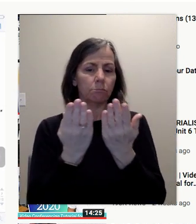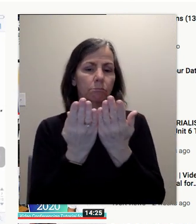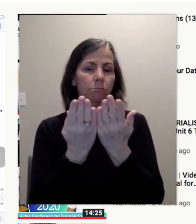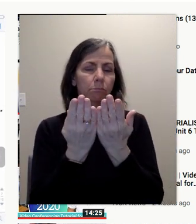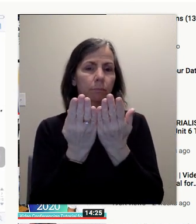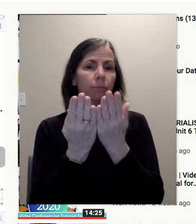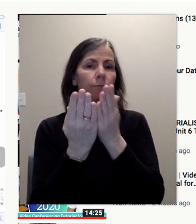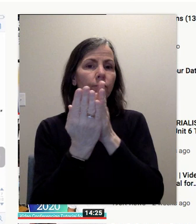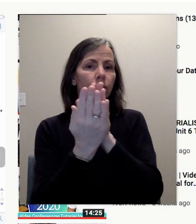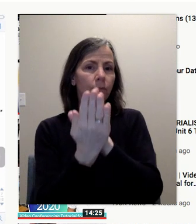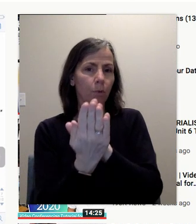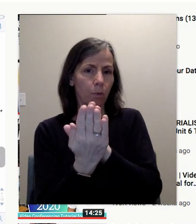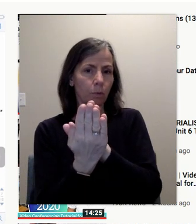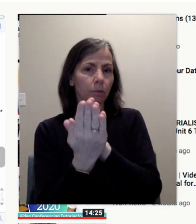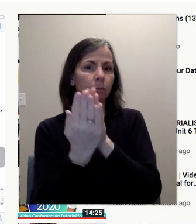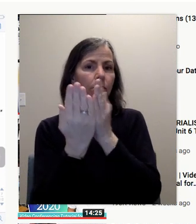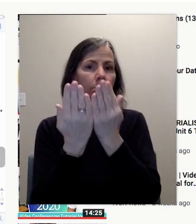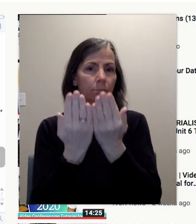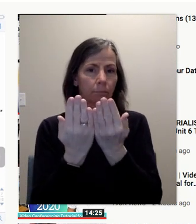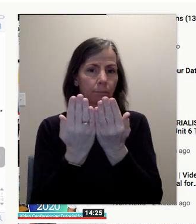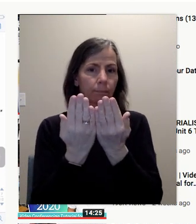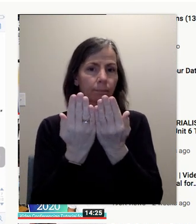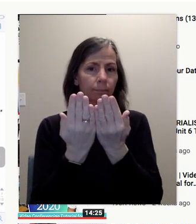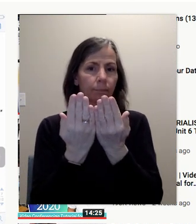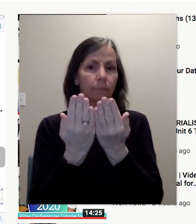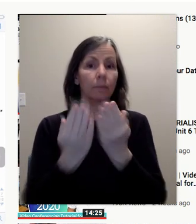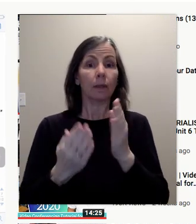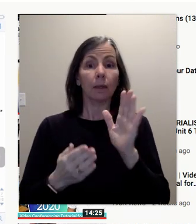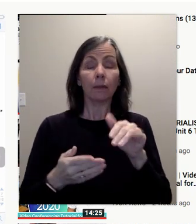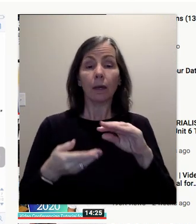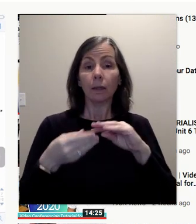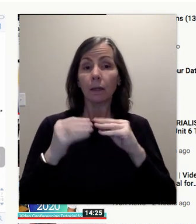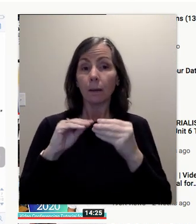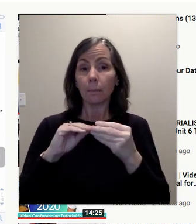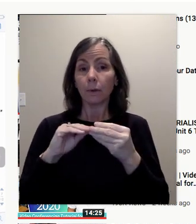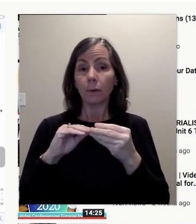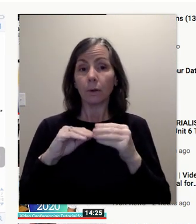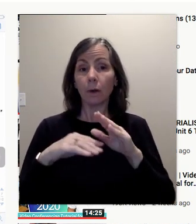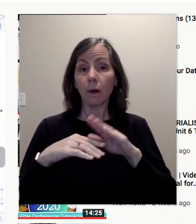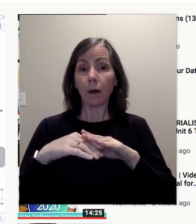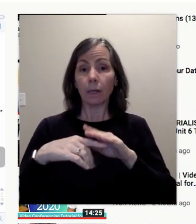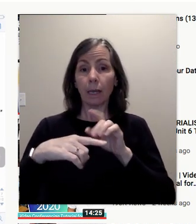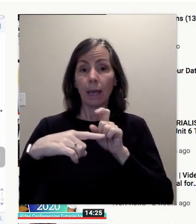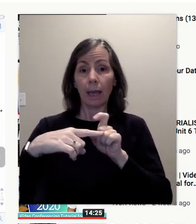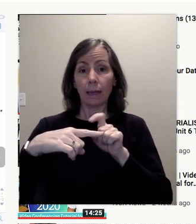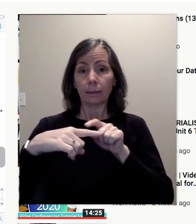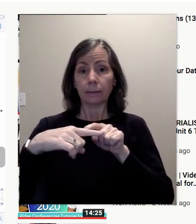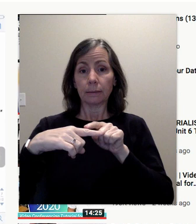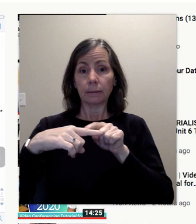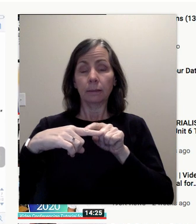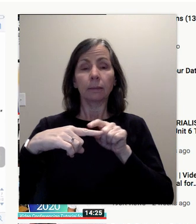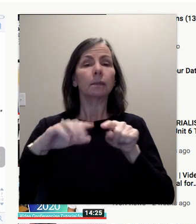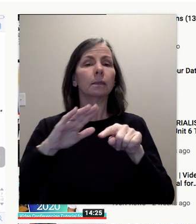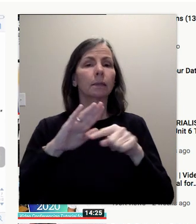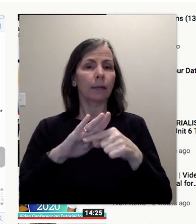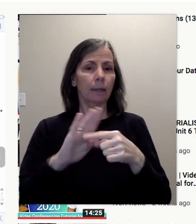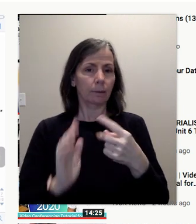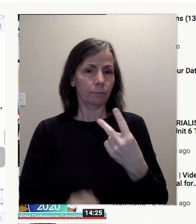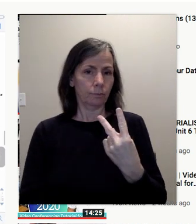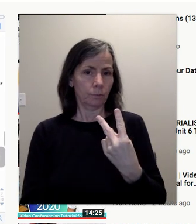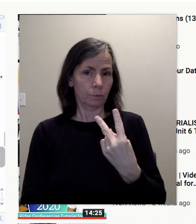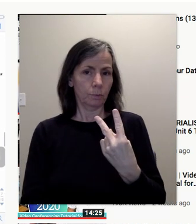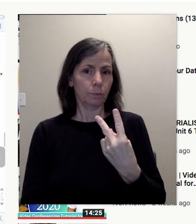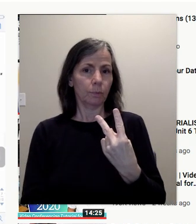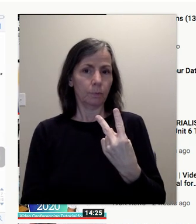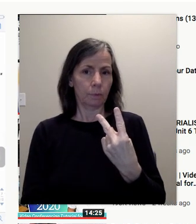It crosses the x-axis at x equals -2.